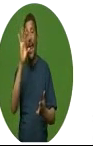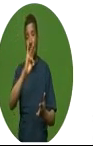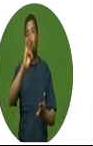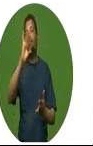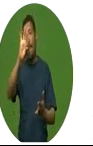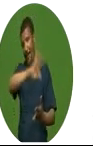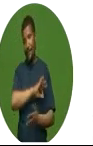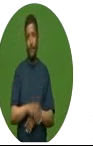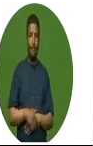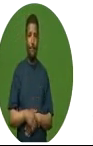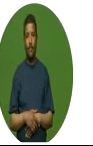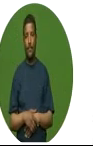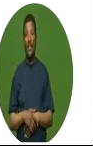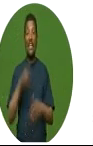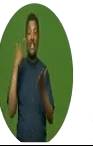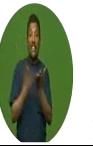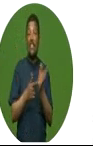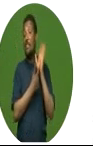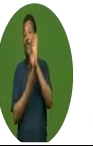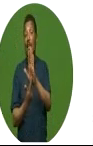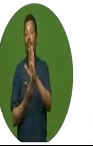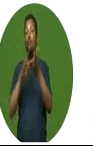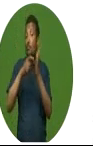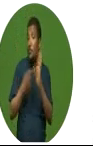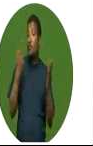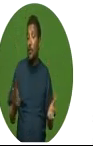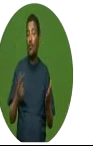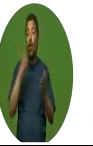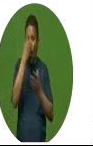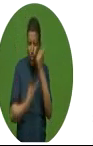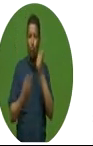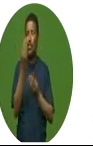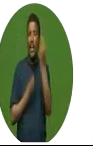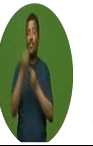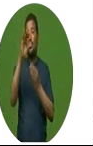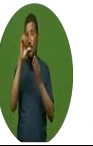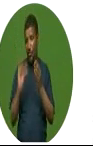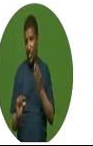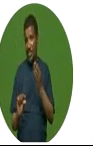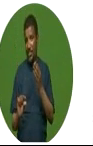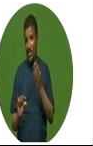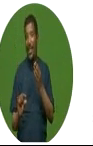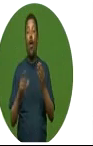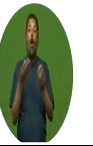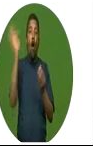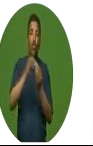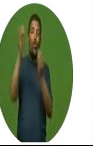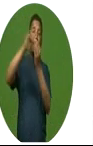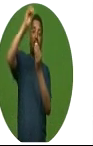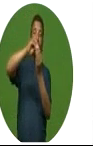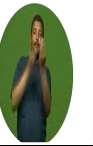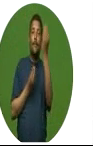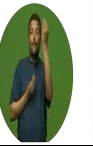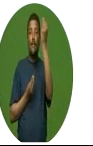2008-9. This implies not only a trade deficit, but also an increasing